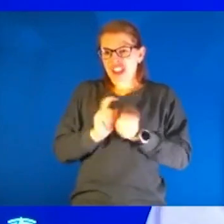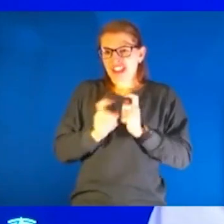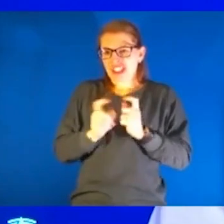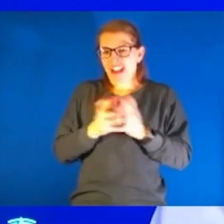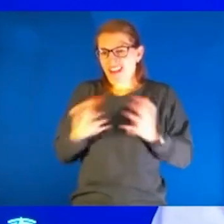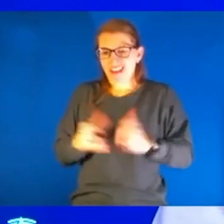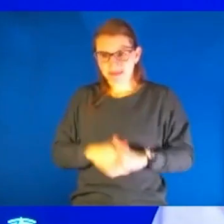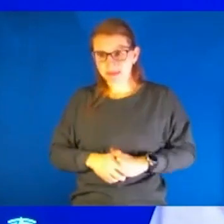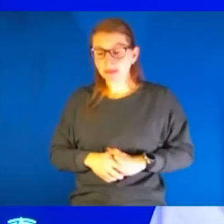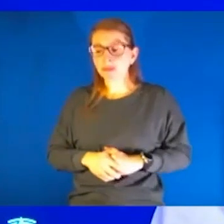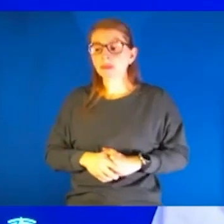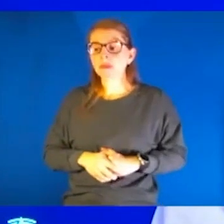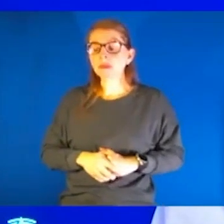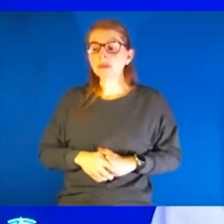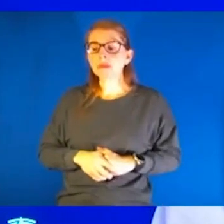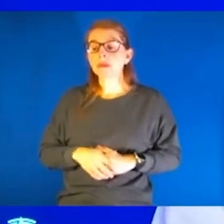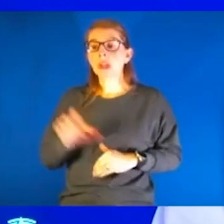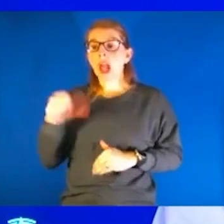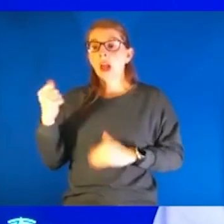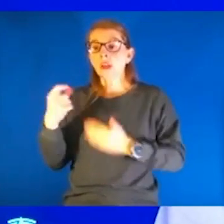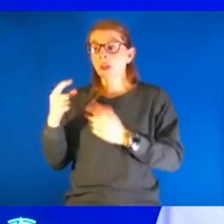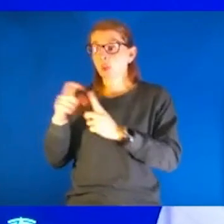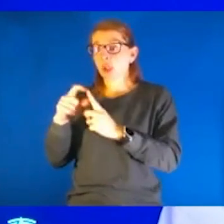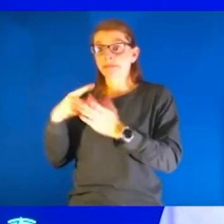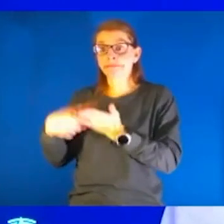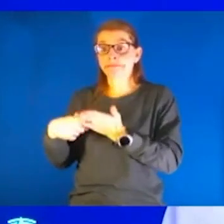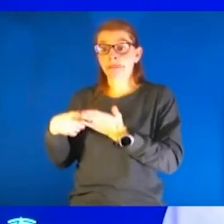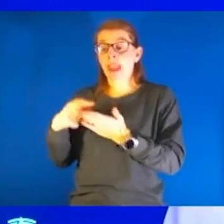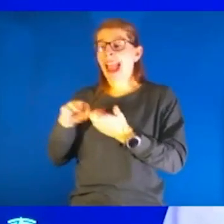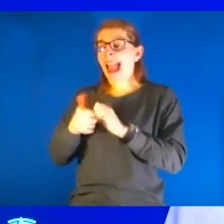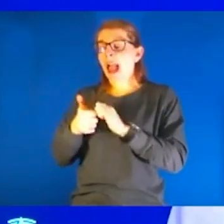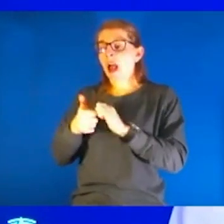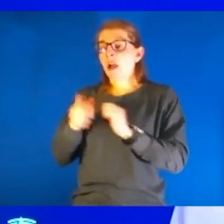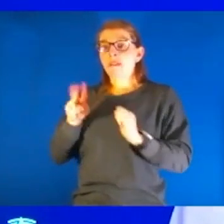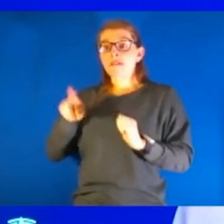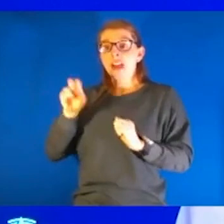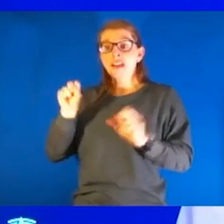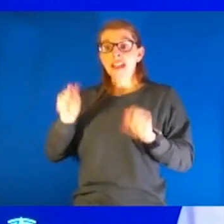always talking about is how